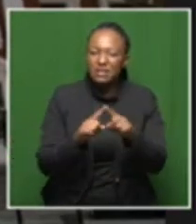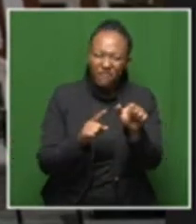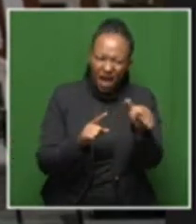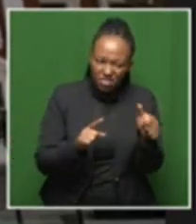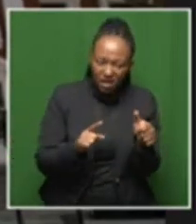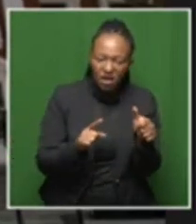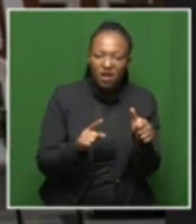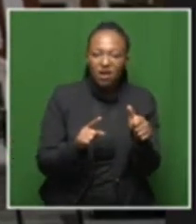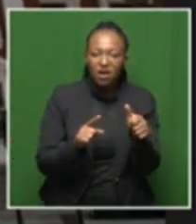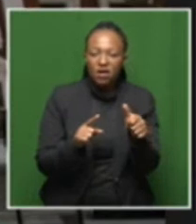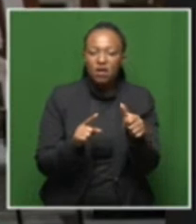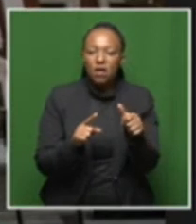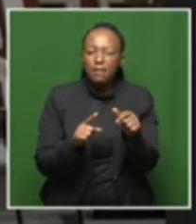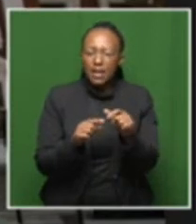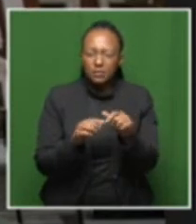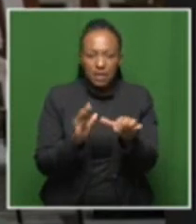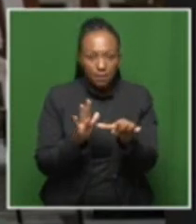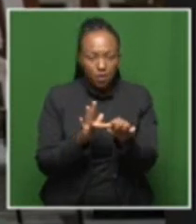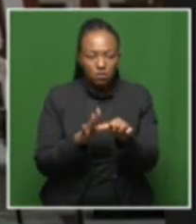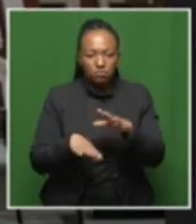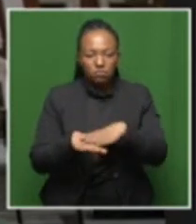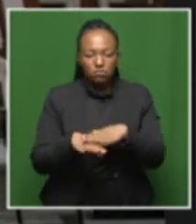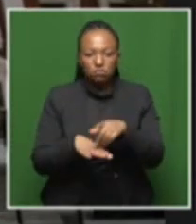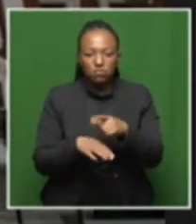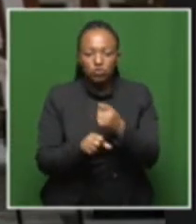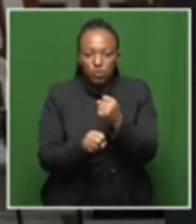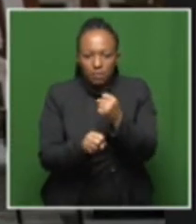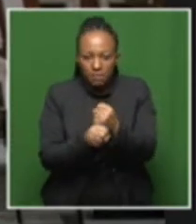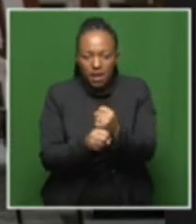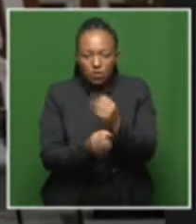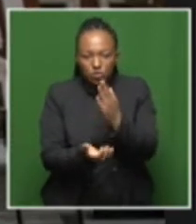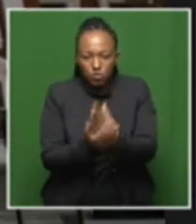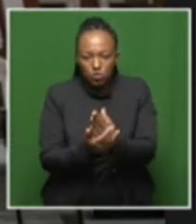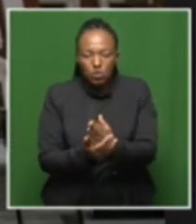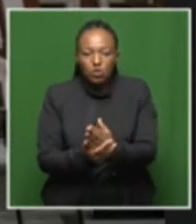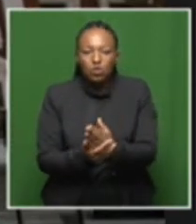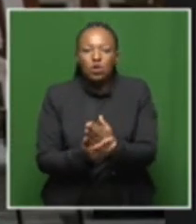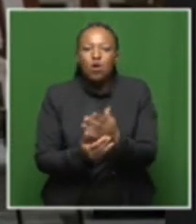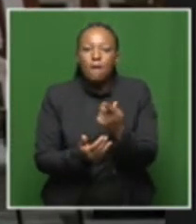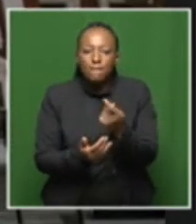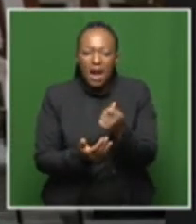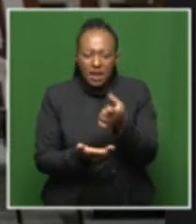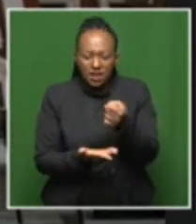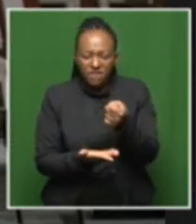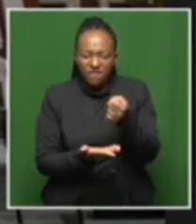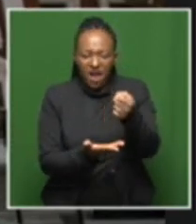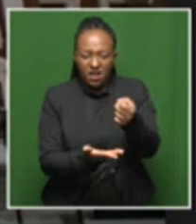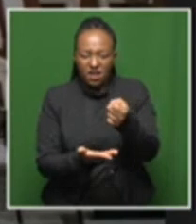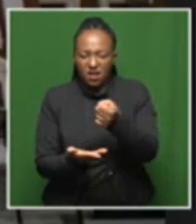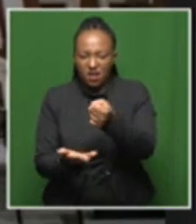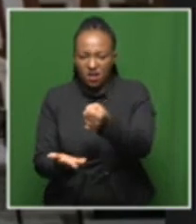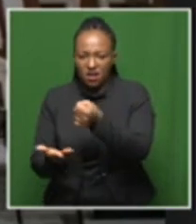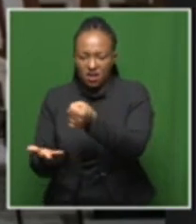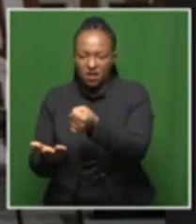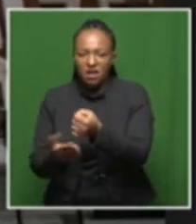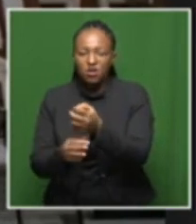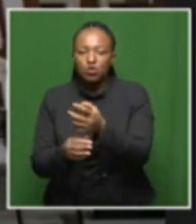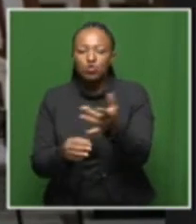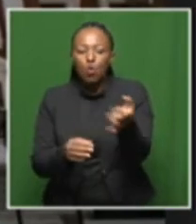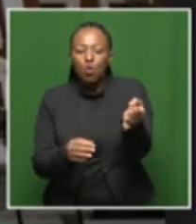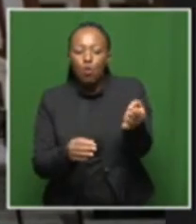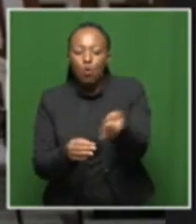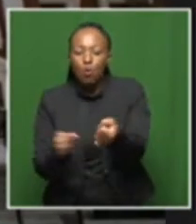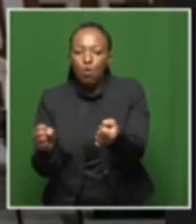commodities. And above all, to make sure that we are providing the necessary funding for the hiring of more health